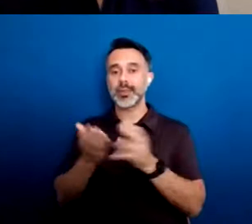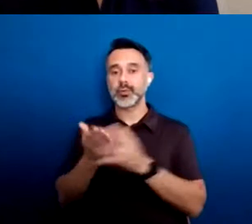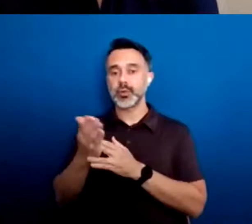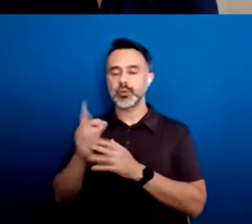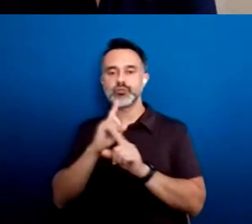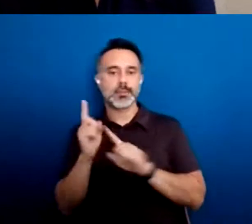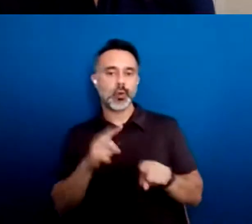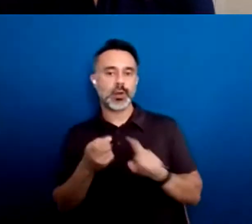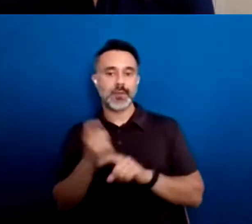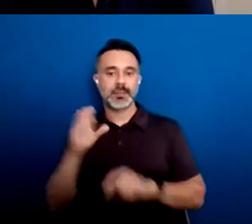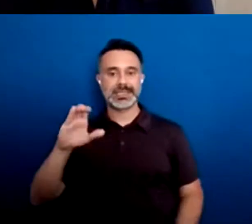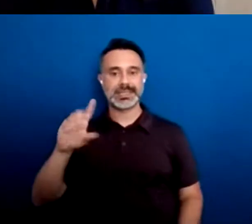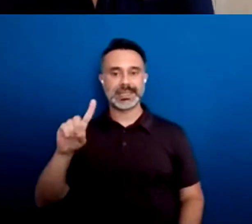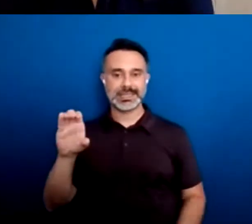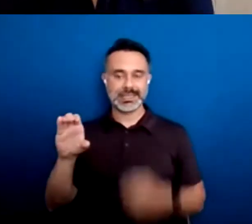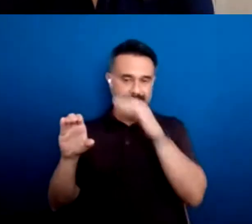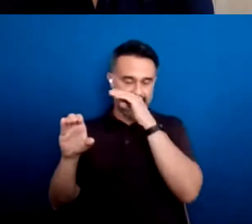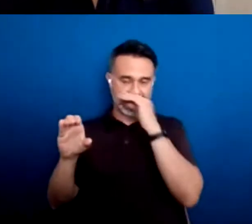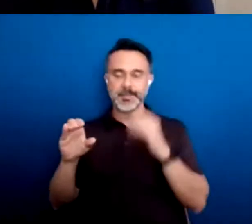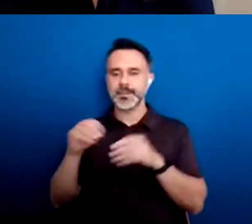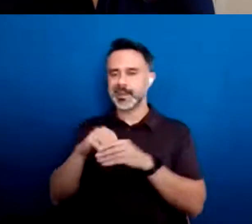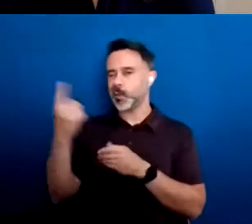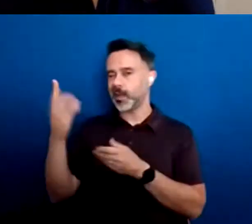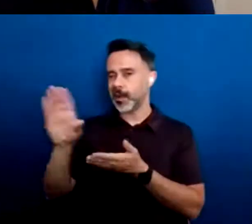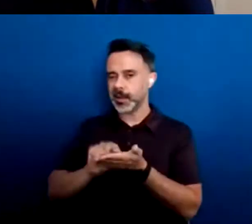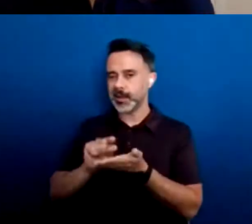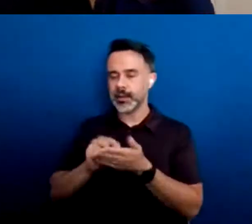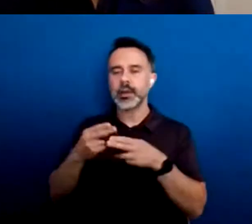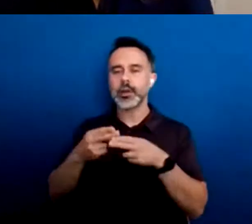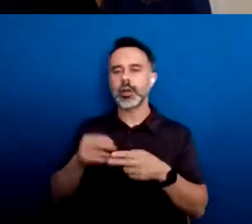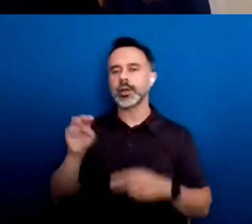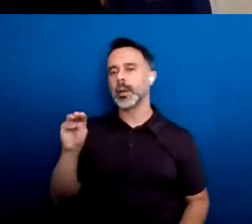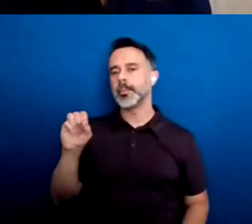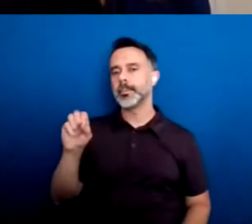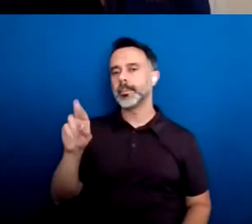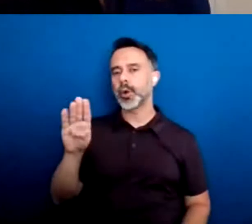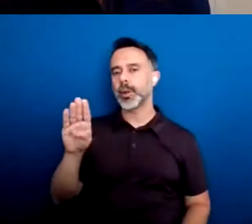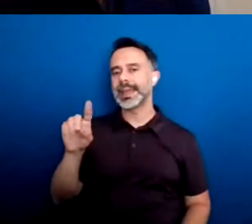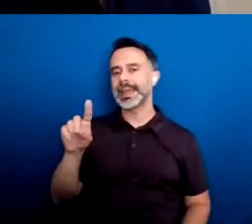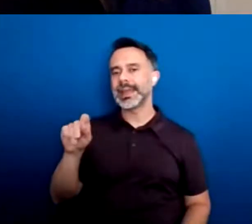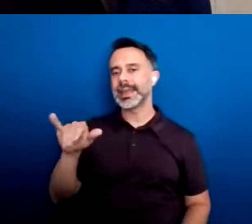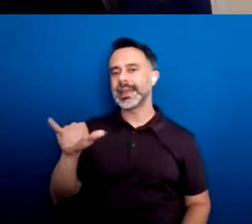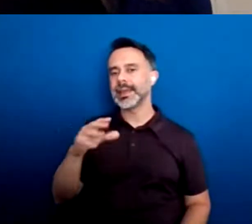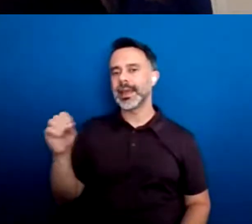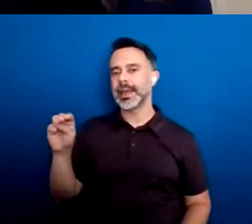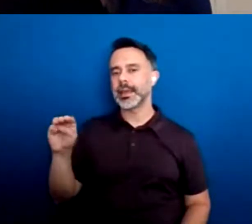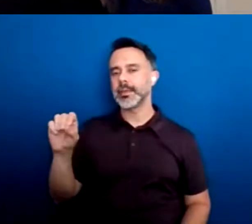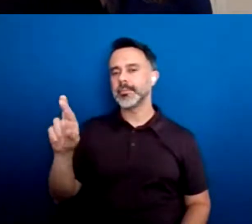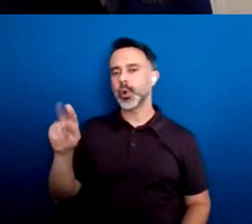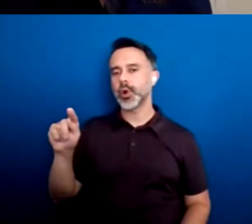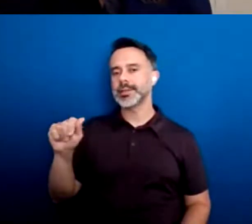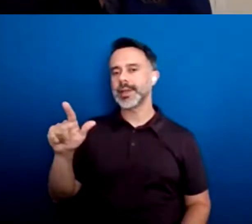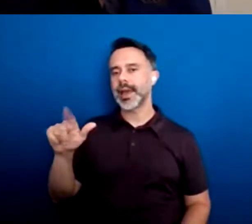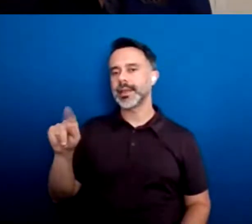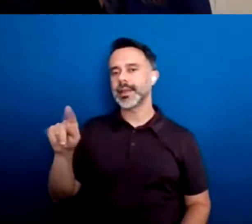in one of their publications called the Morbidity and Mortality Weekly Report on